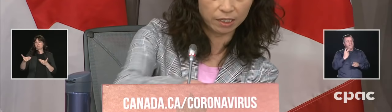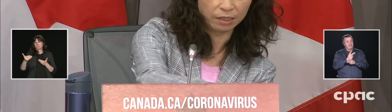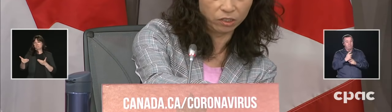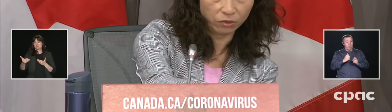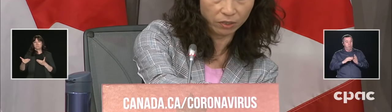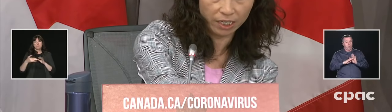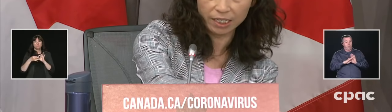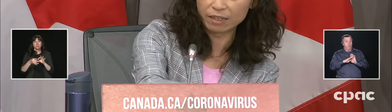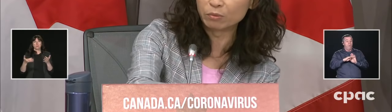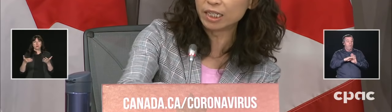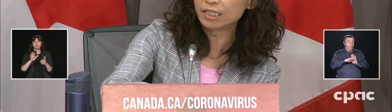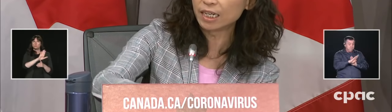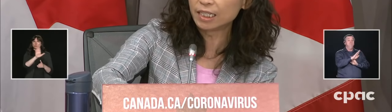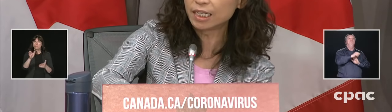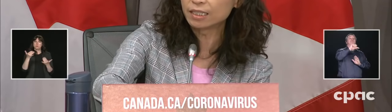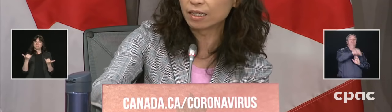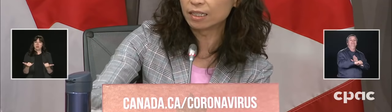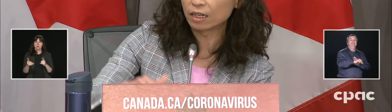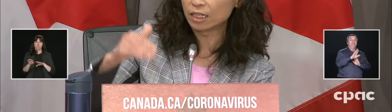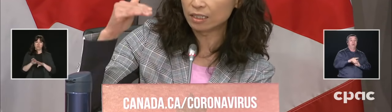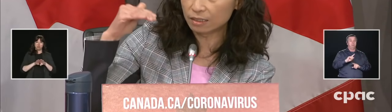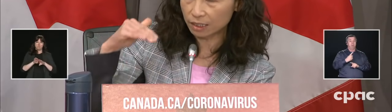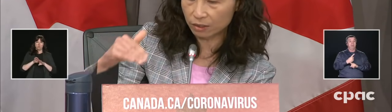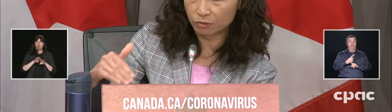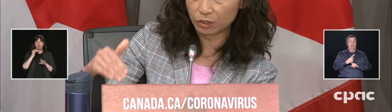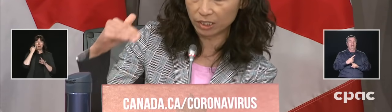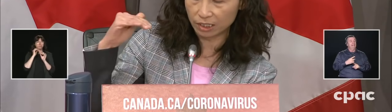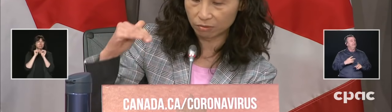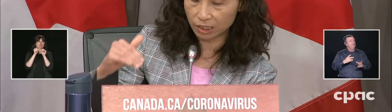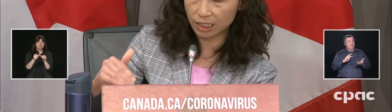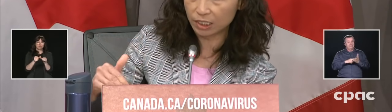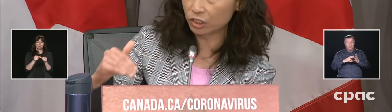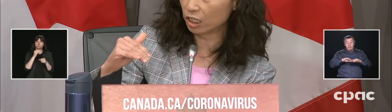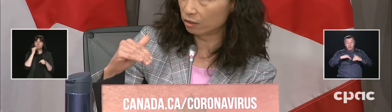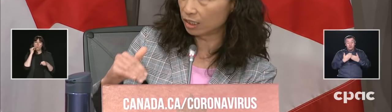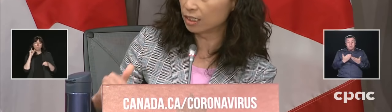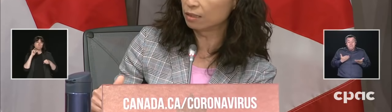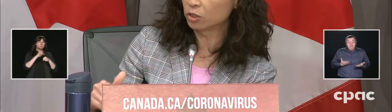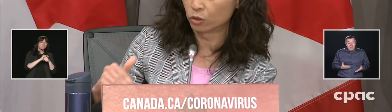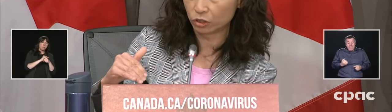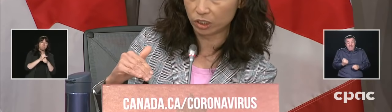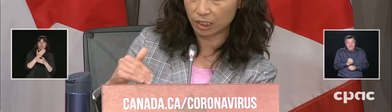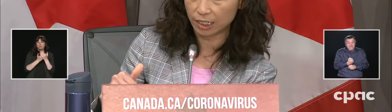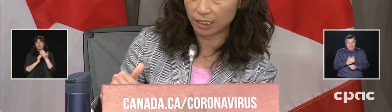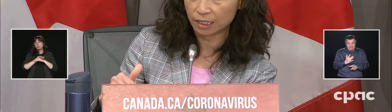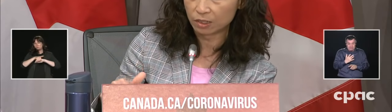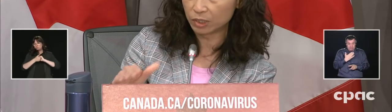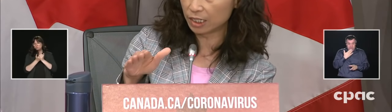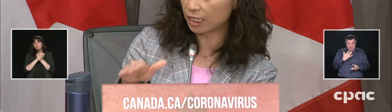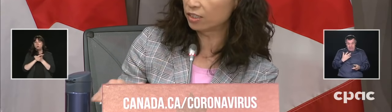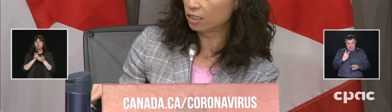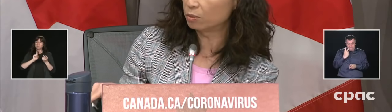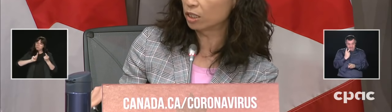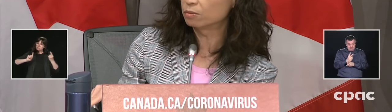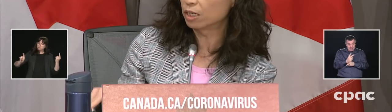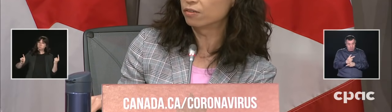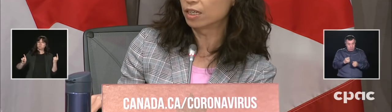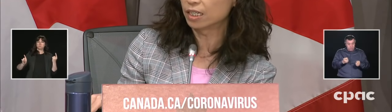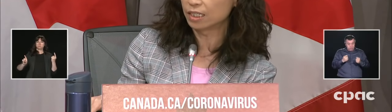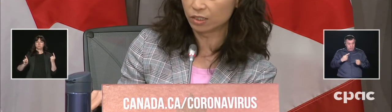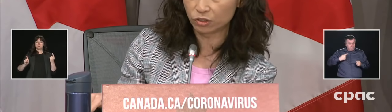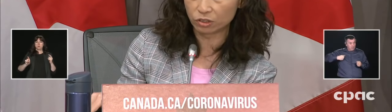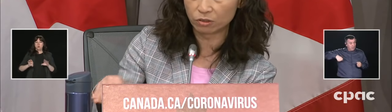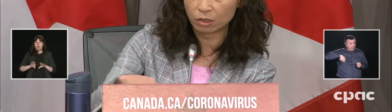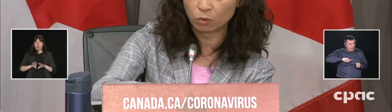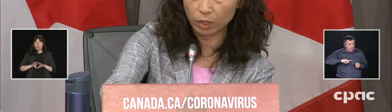that we're doing right now and maintaining and easing through things really slowly and cautiously, we can get to the bottom of